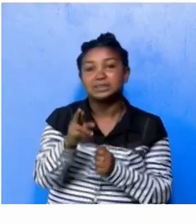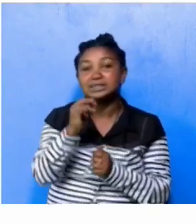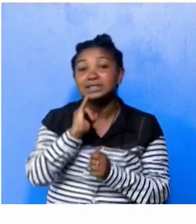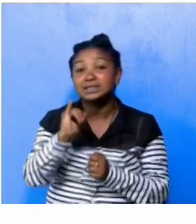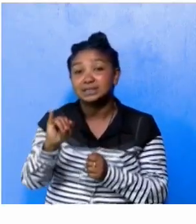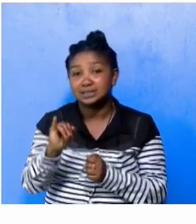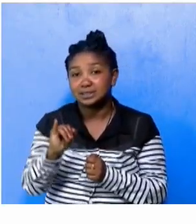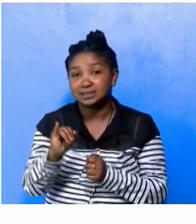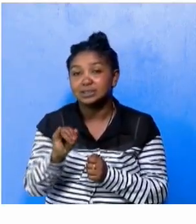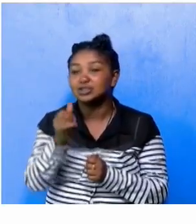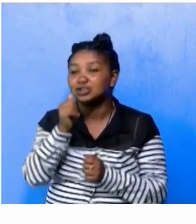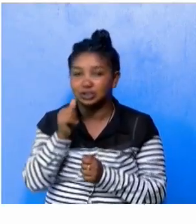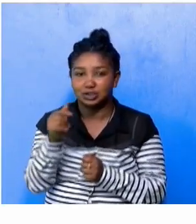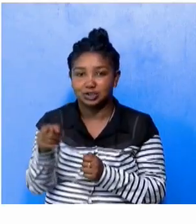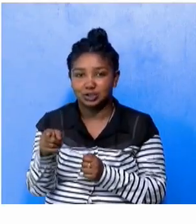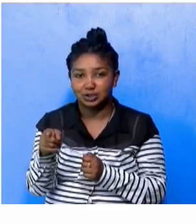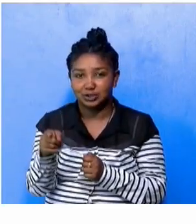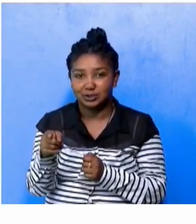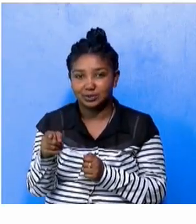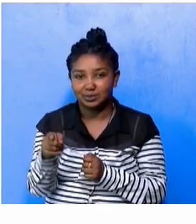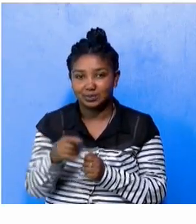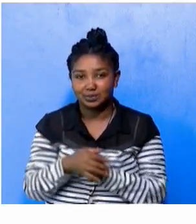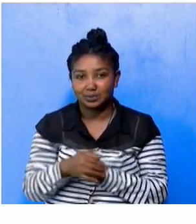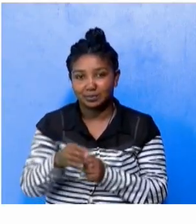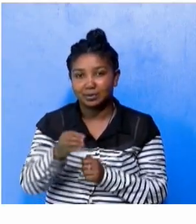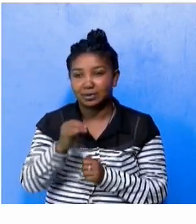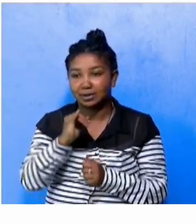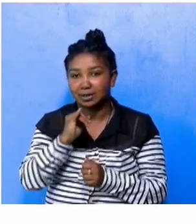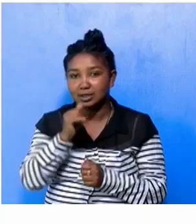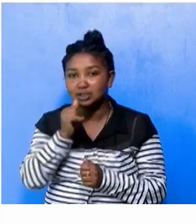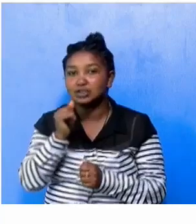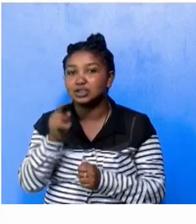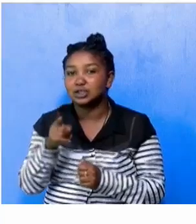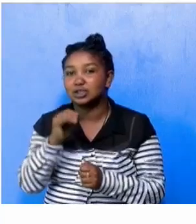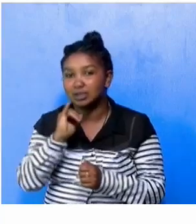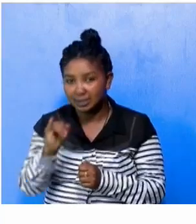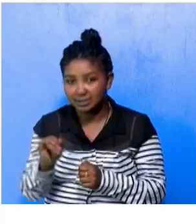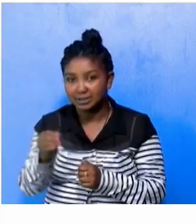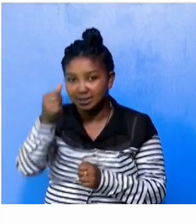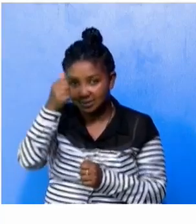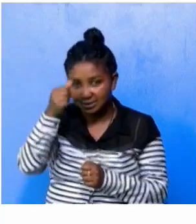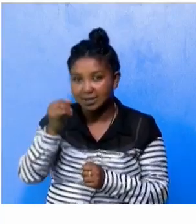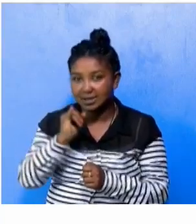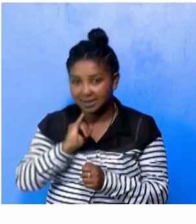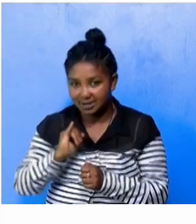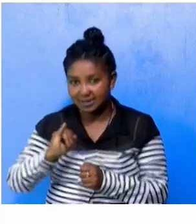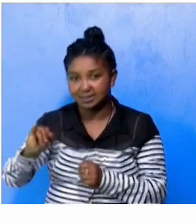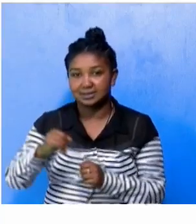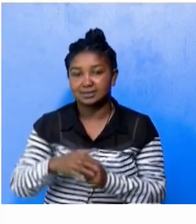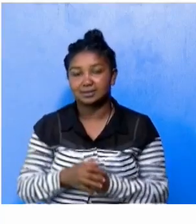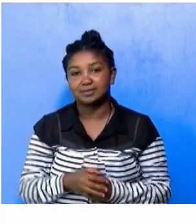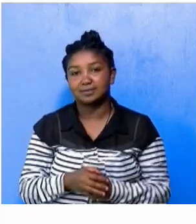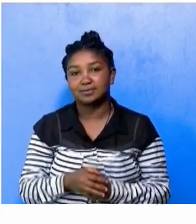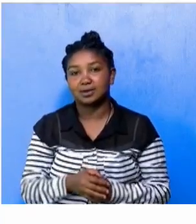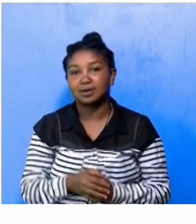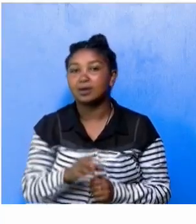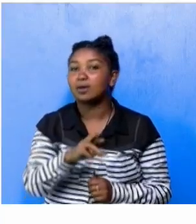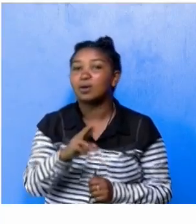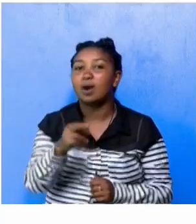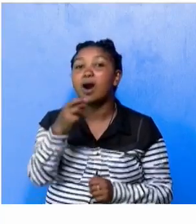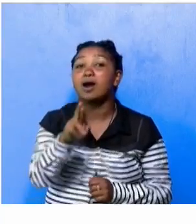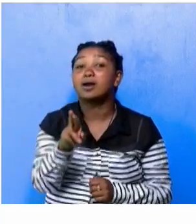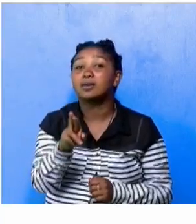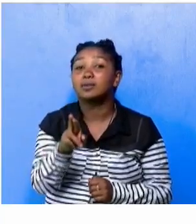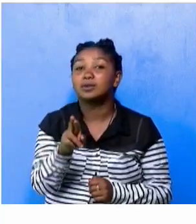is? She is. He is. What about